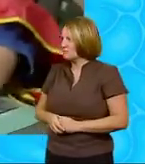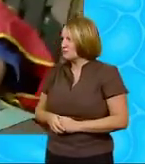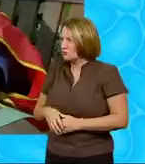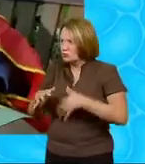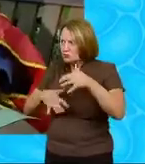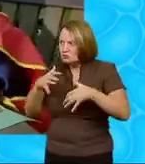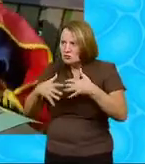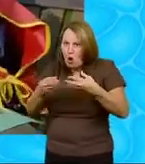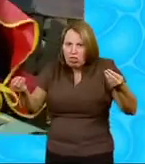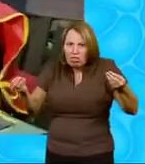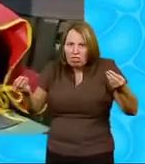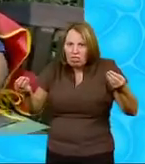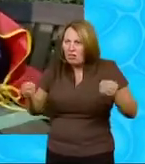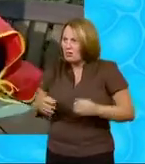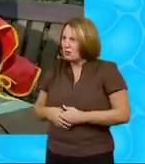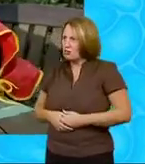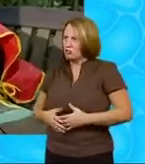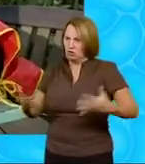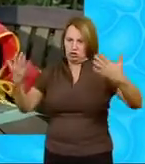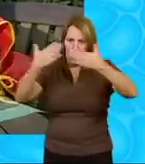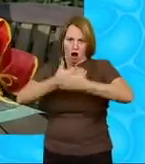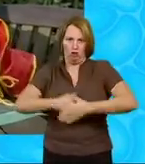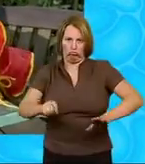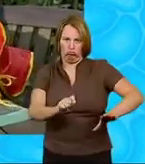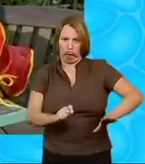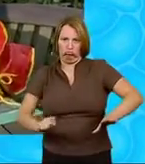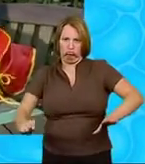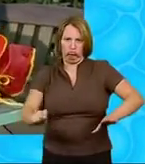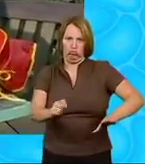Dinosaur's gone. I'm making it all dark.